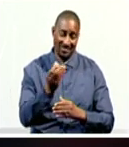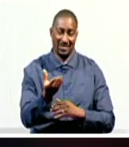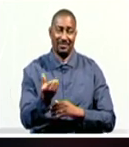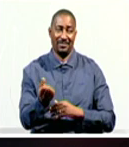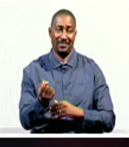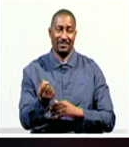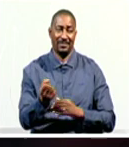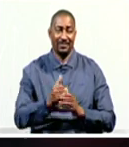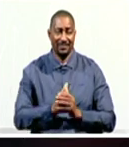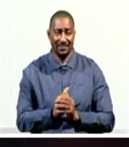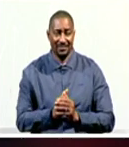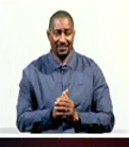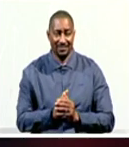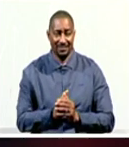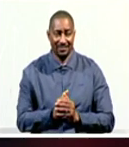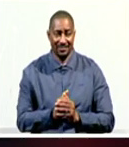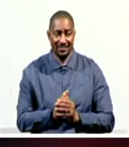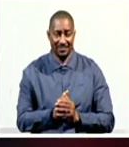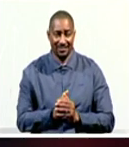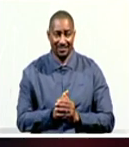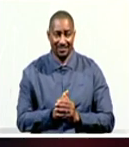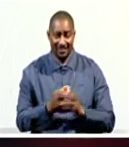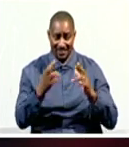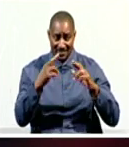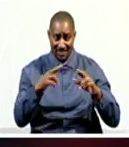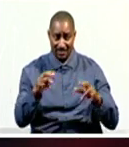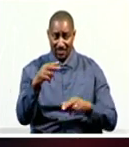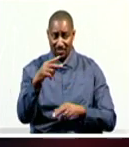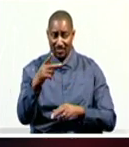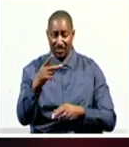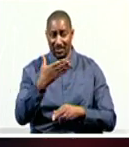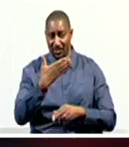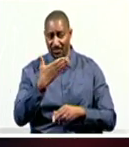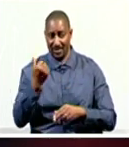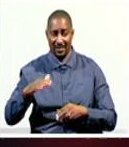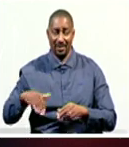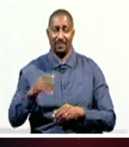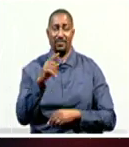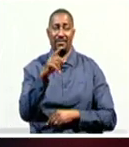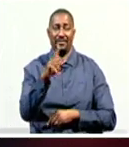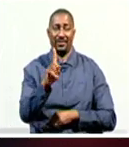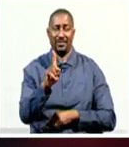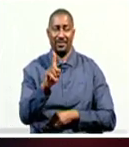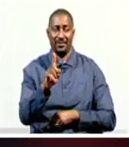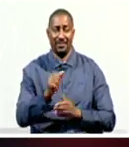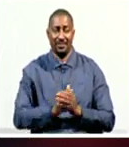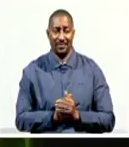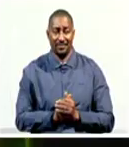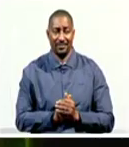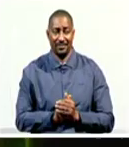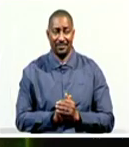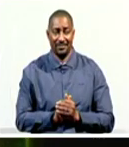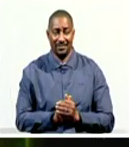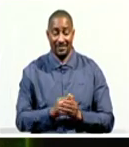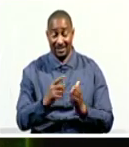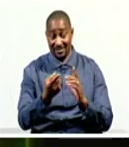is to say that Harambee Prosperity 2 is the better version of Harambee Prosperity 1. So that is from its